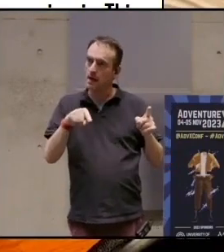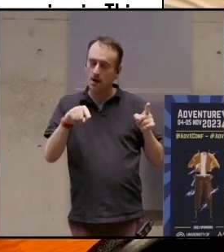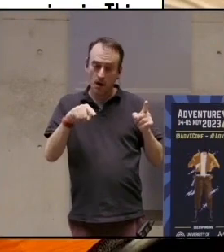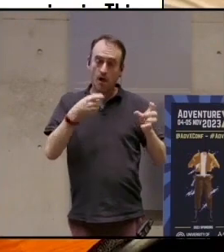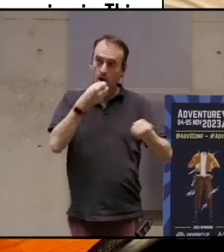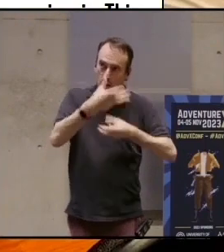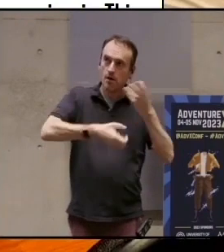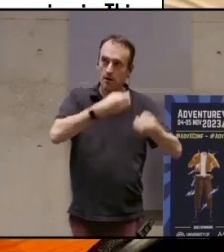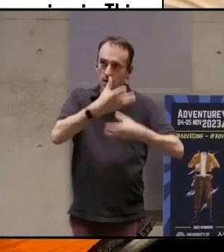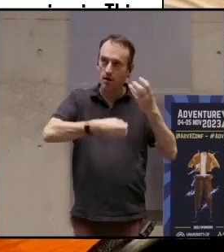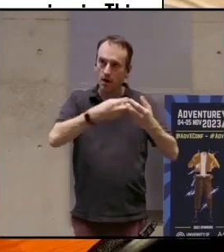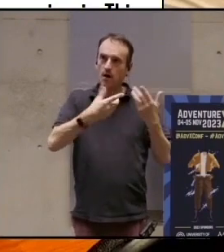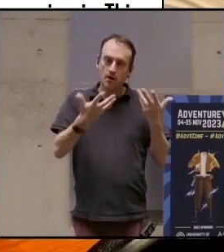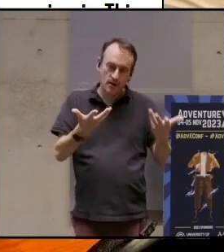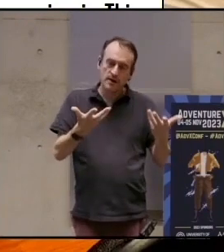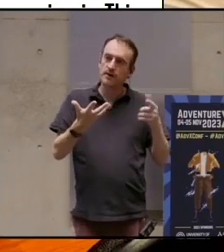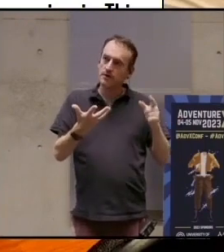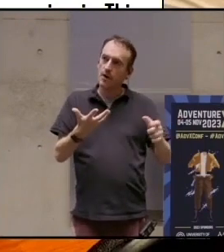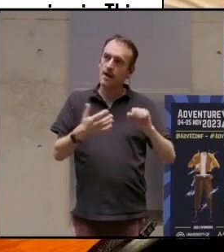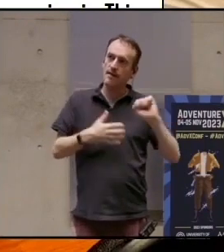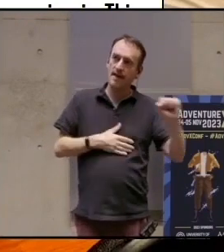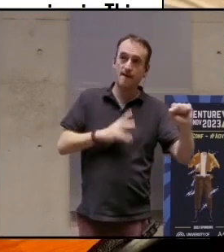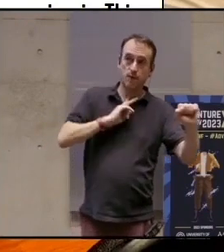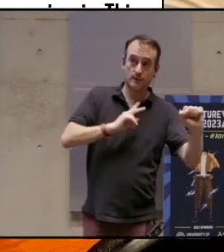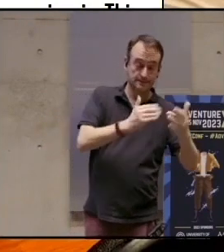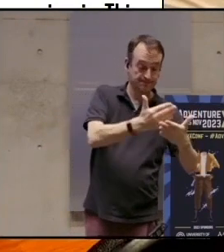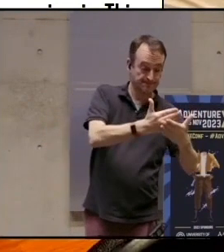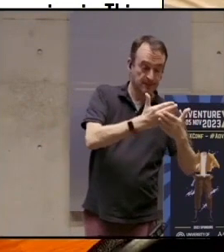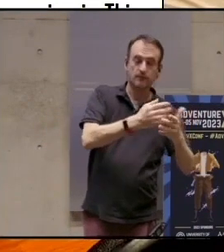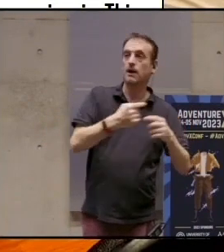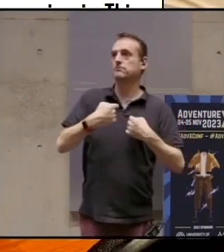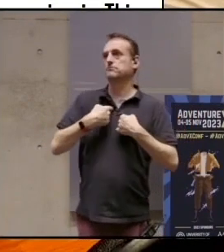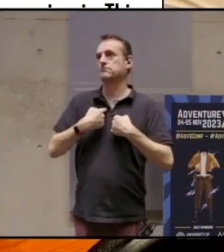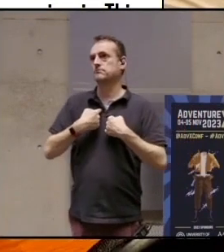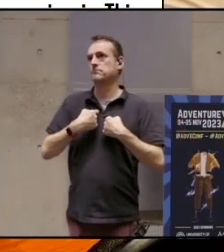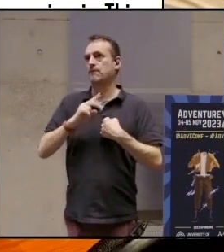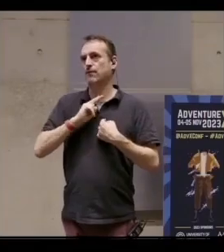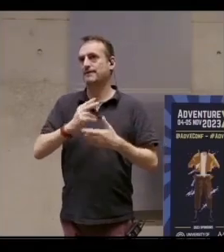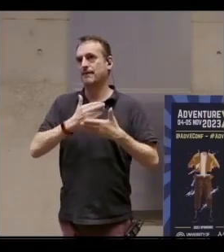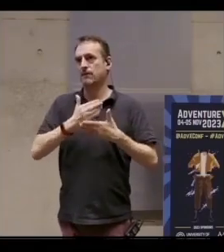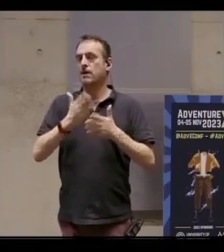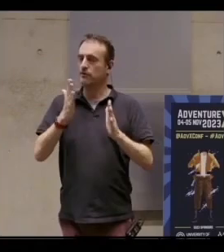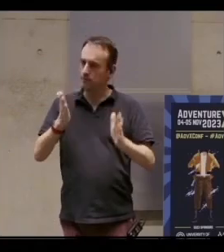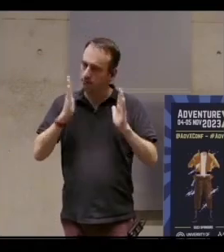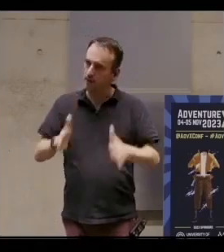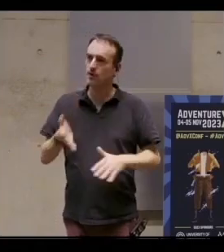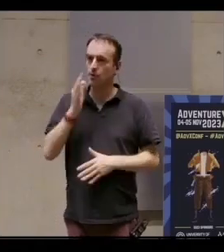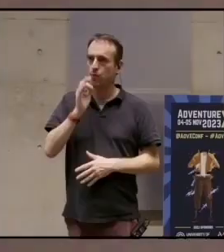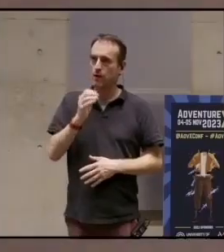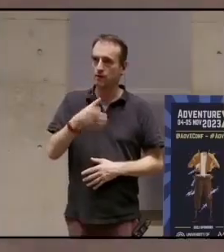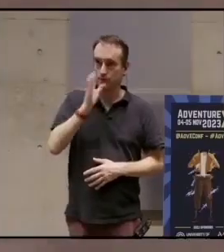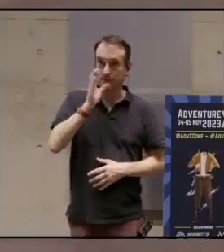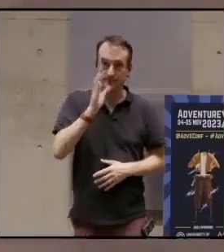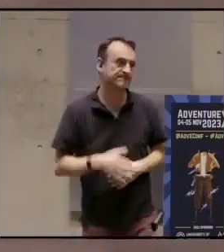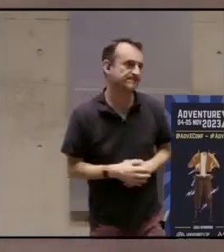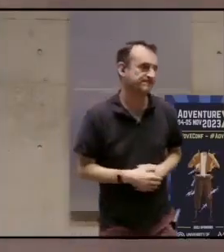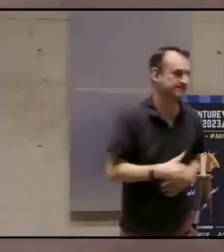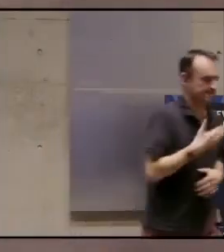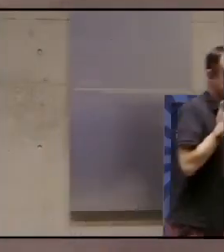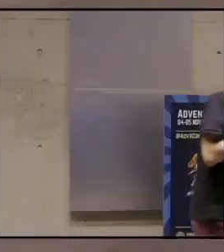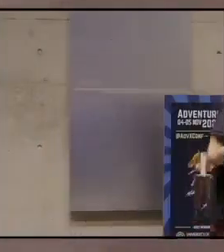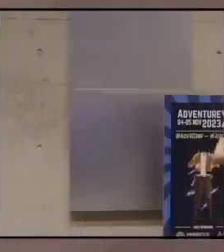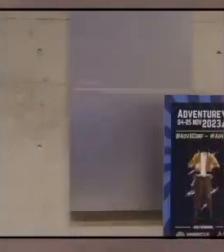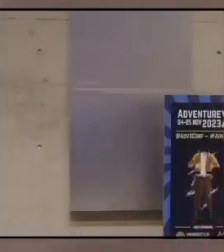is. You need to safeguard their voice. You need to safeguard your voice as well. You need to hydrate on that note.